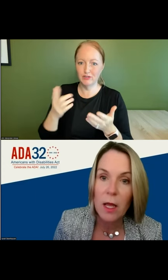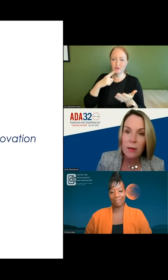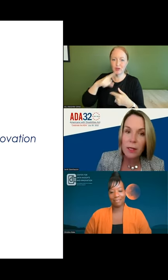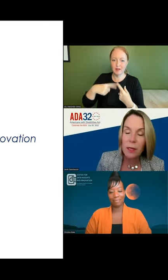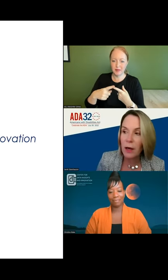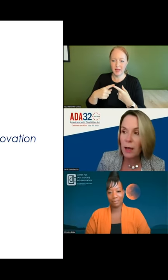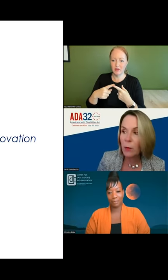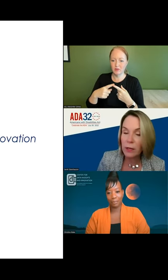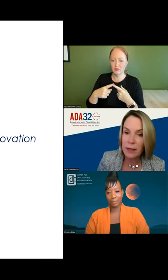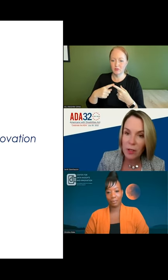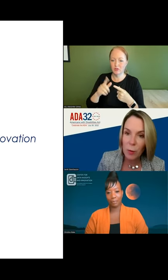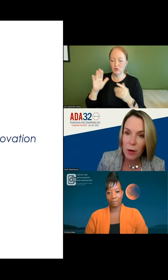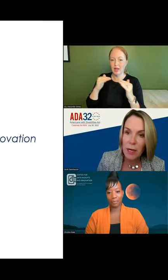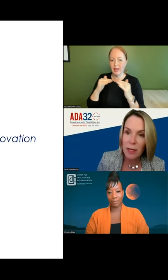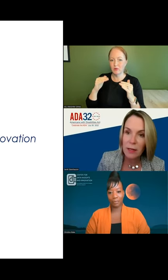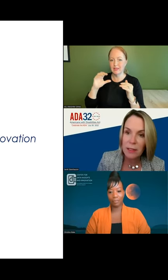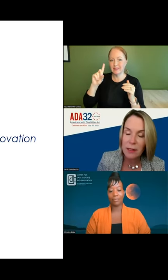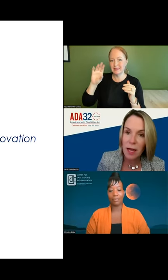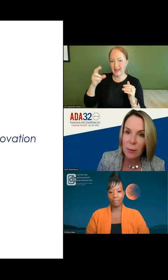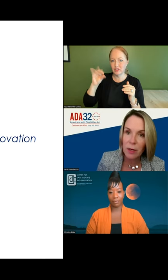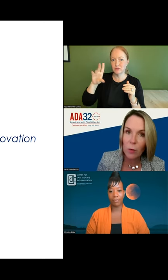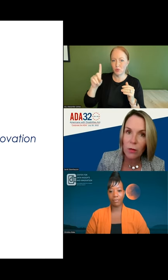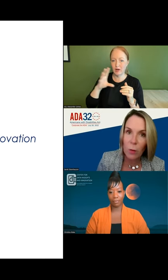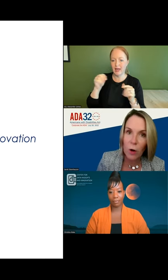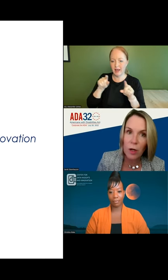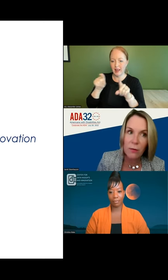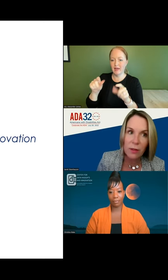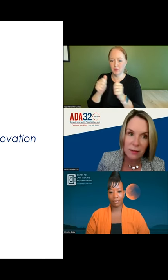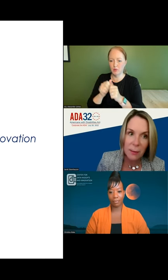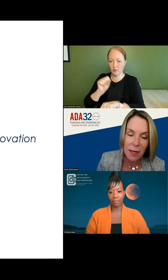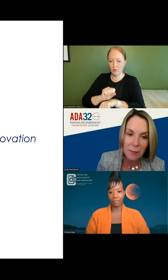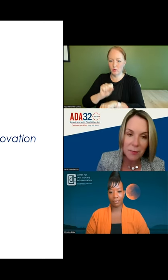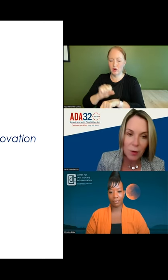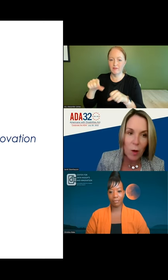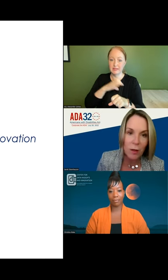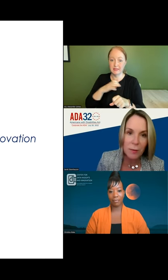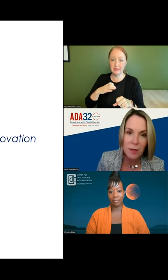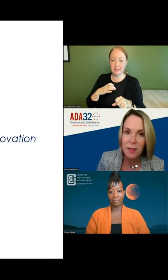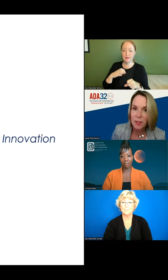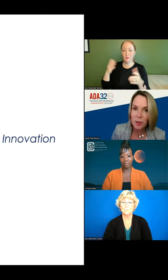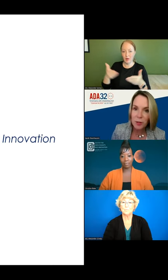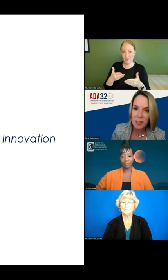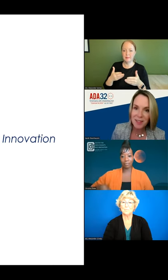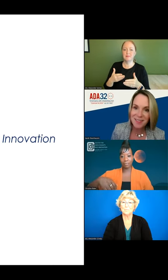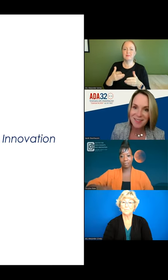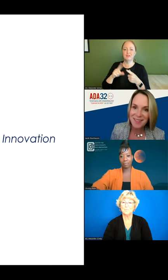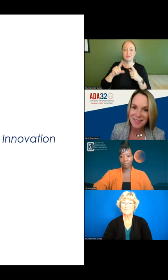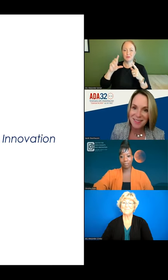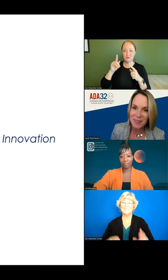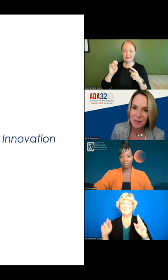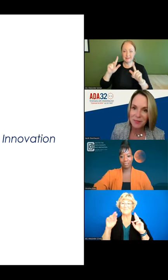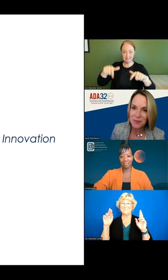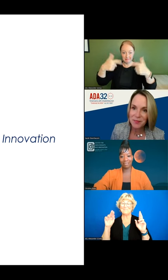about the uh equity dashboard and its alignment with the work of this committee so welcome to christine